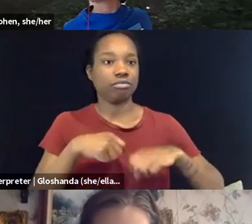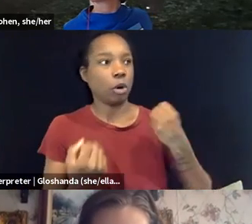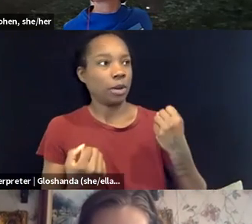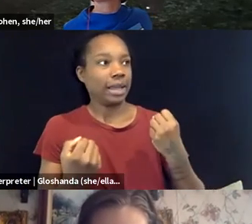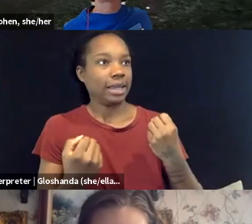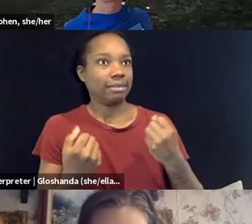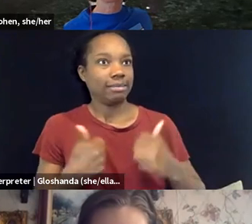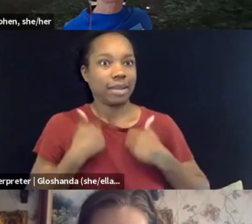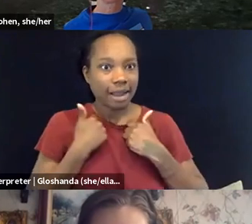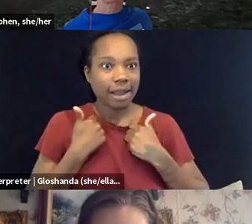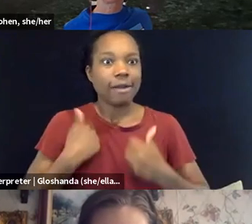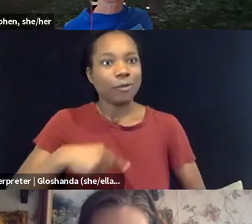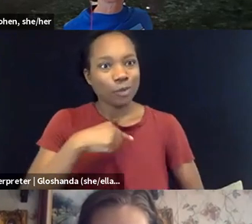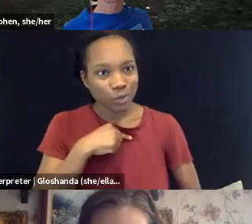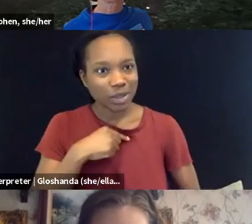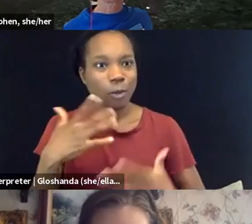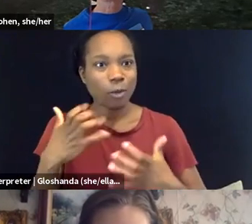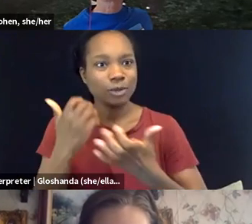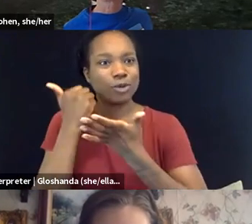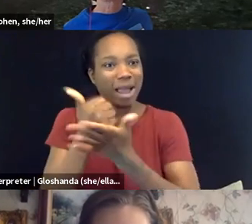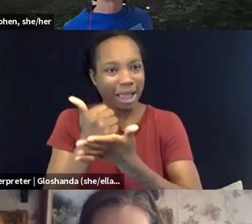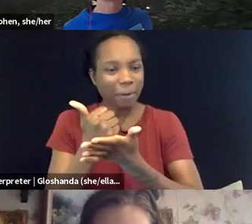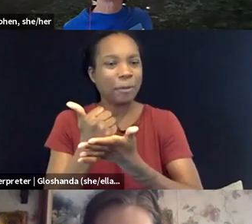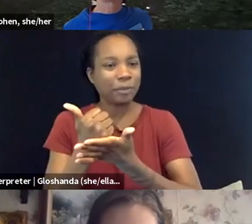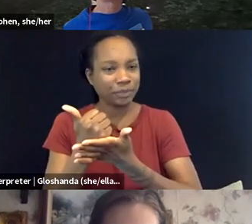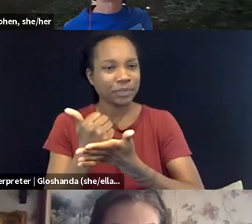you know, help out and give that,